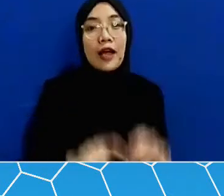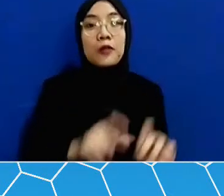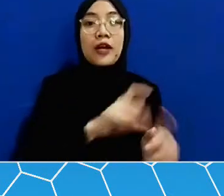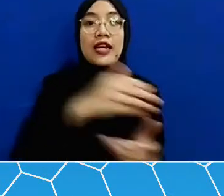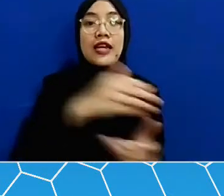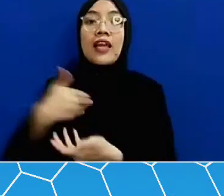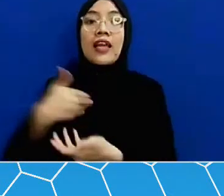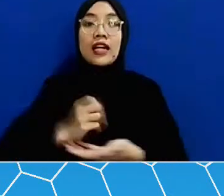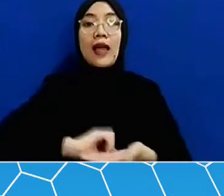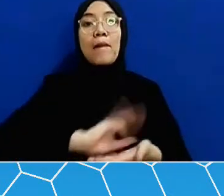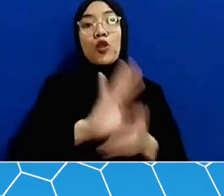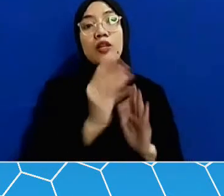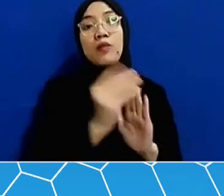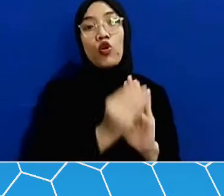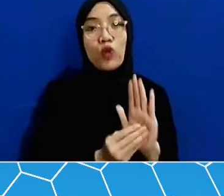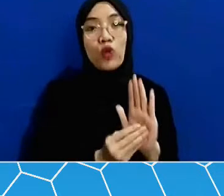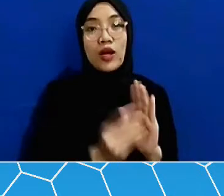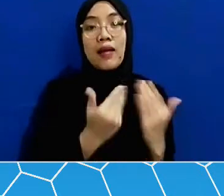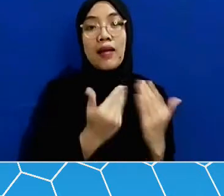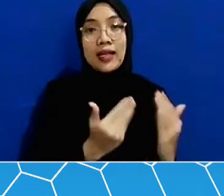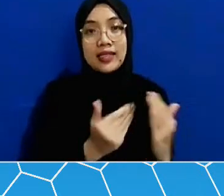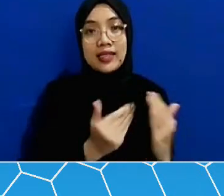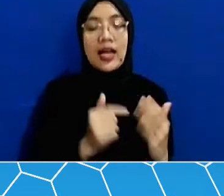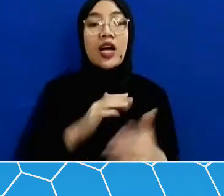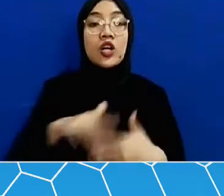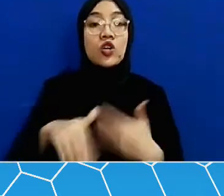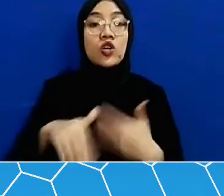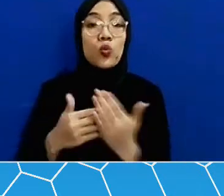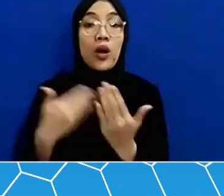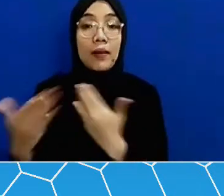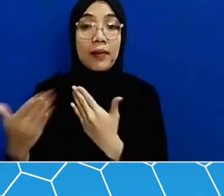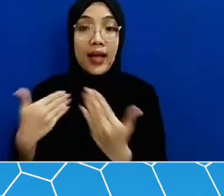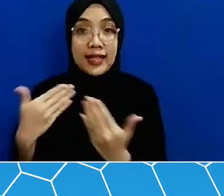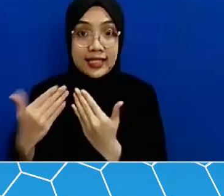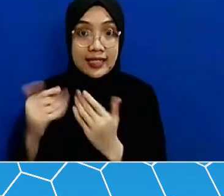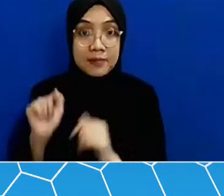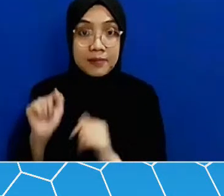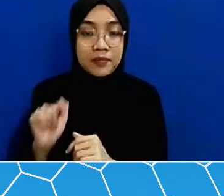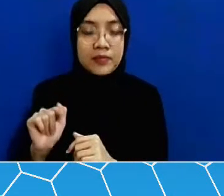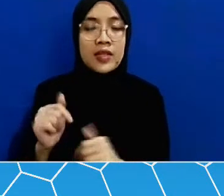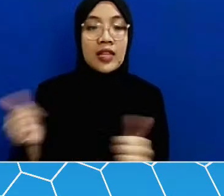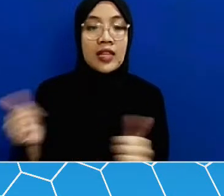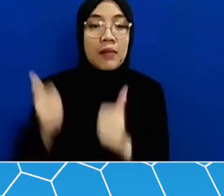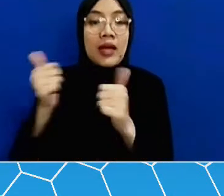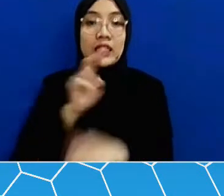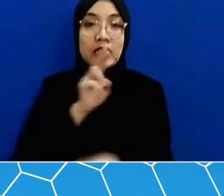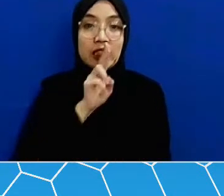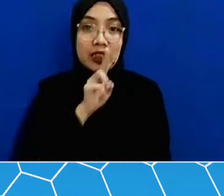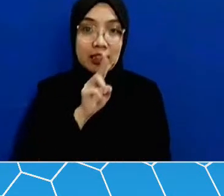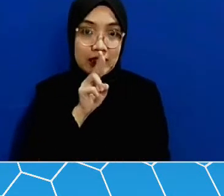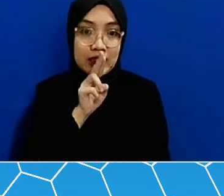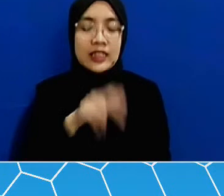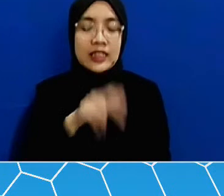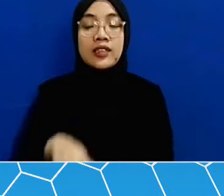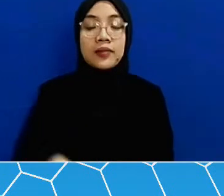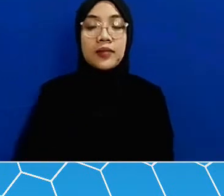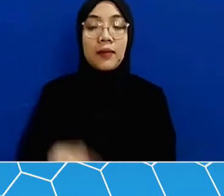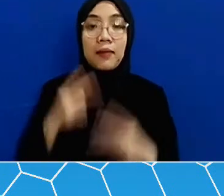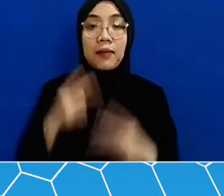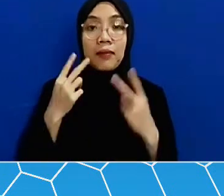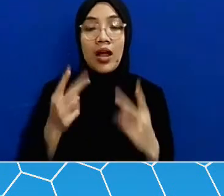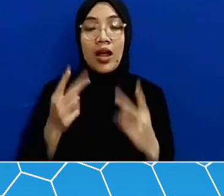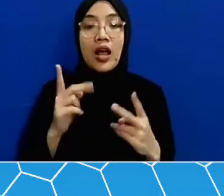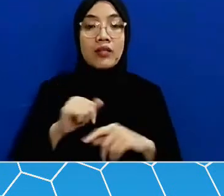performing diabetes app within the UK, and the data side of things links into educational courses. So we have 10